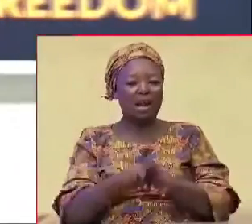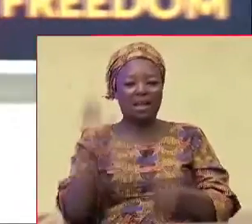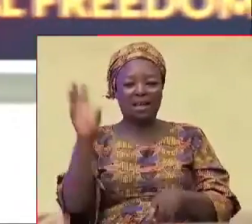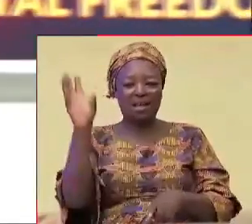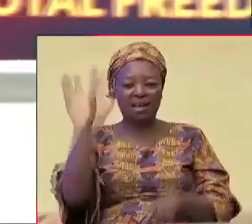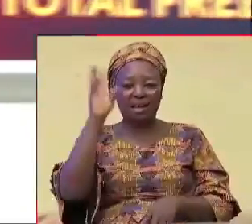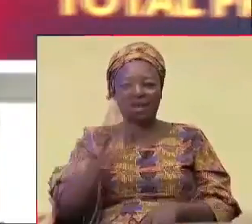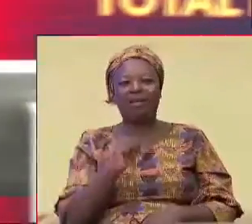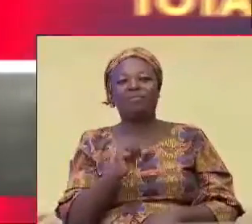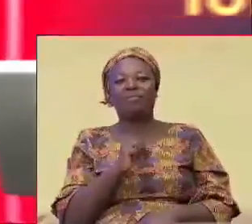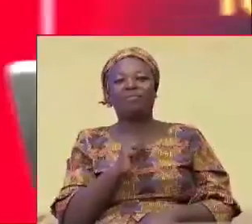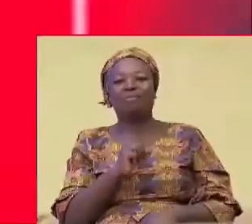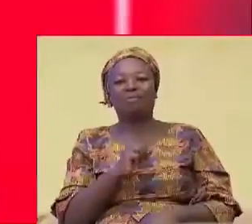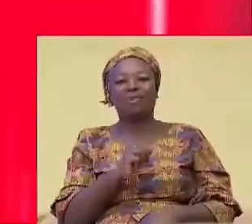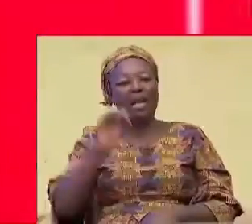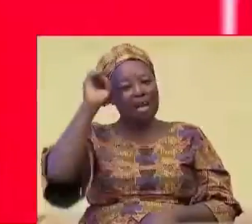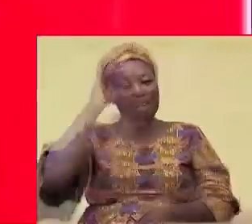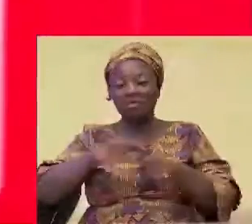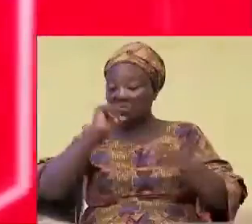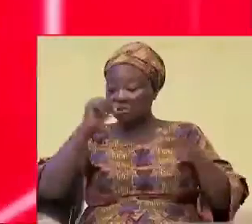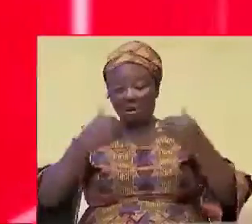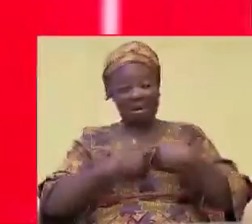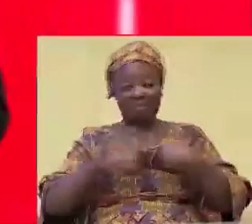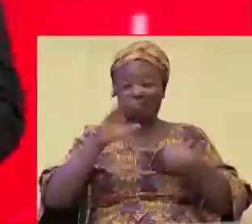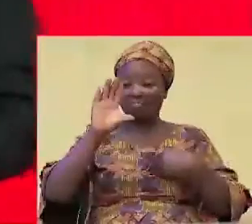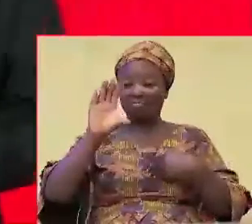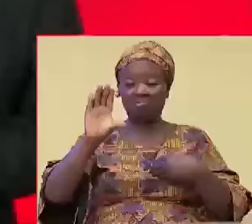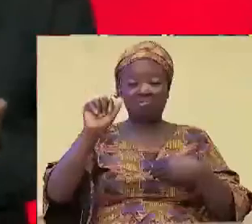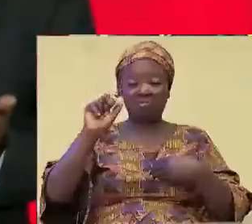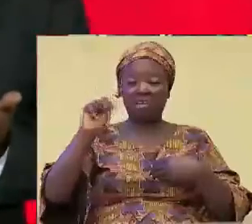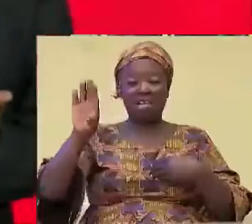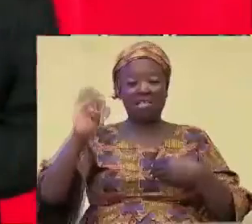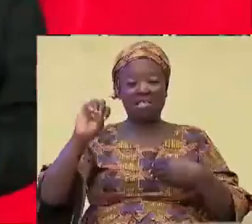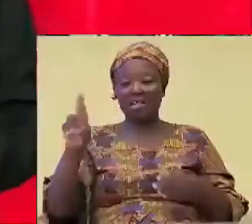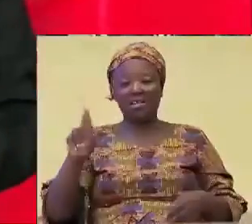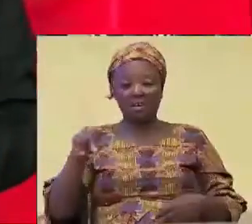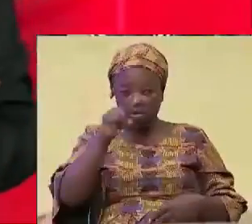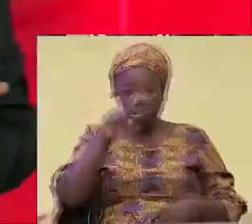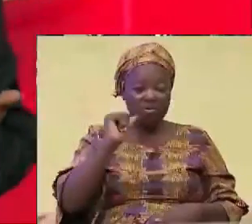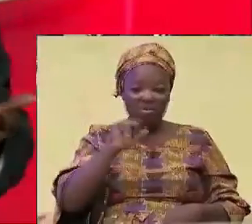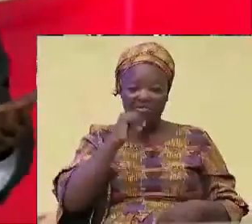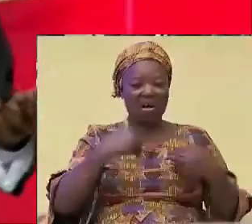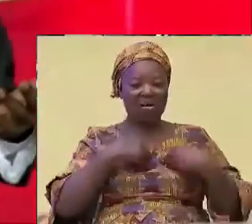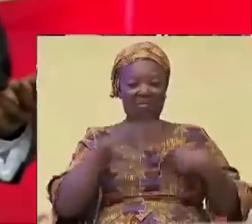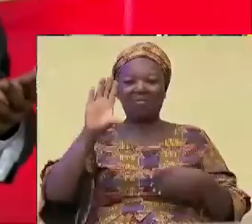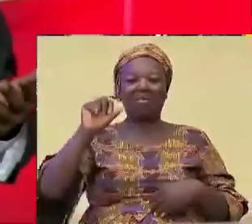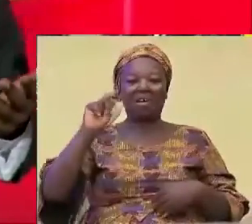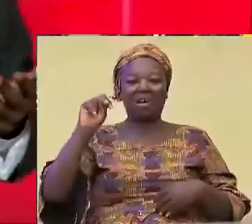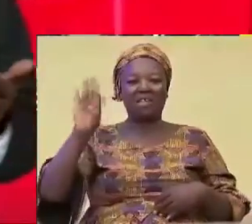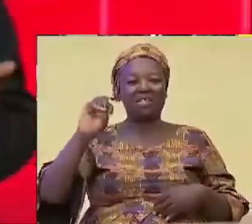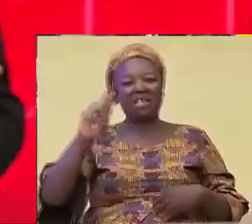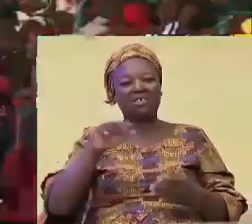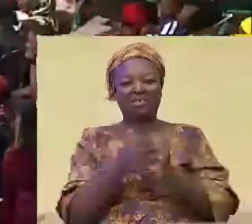be like him. He doesn't have cancer, you'll not have